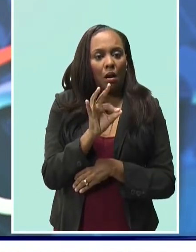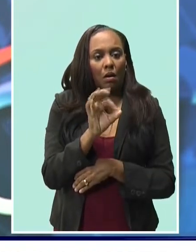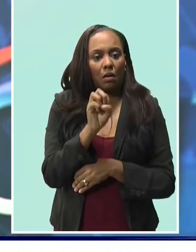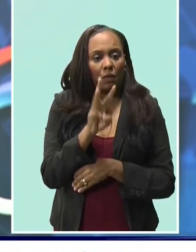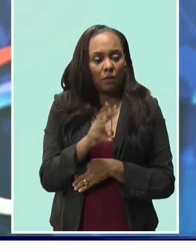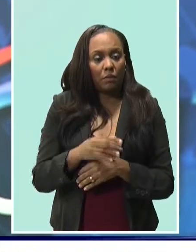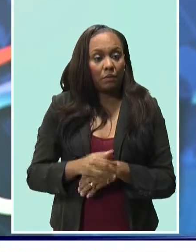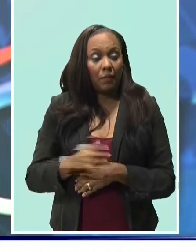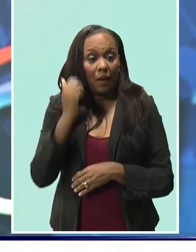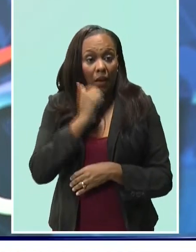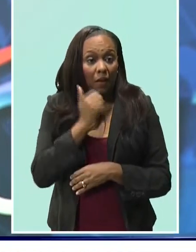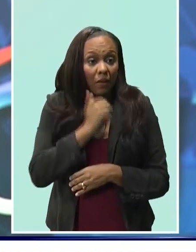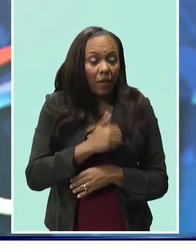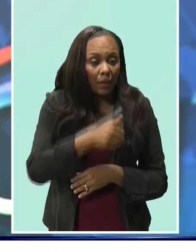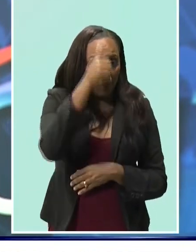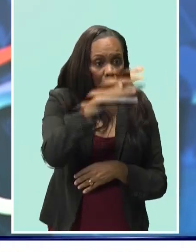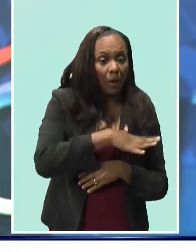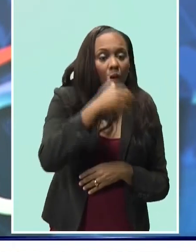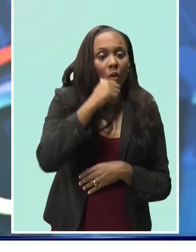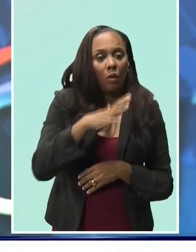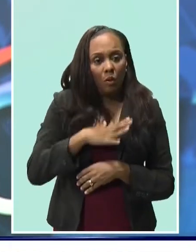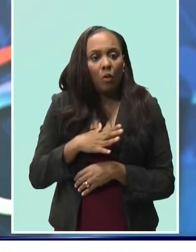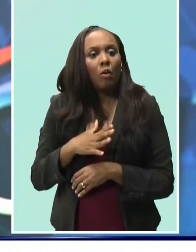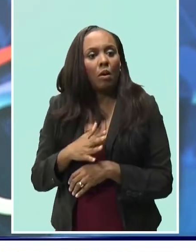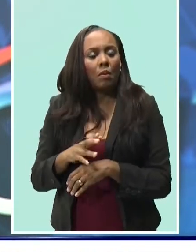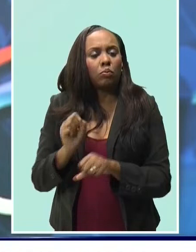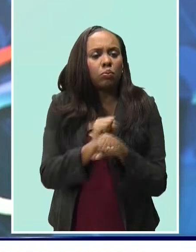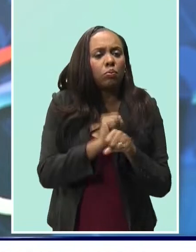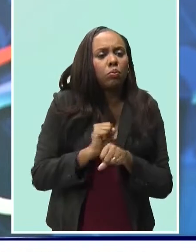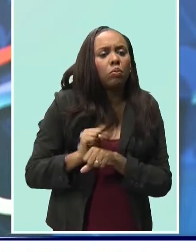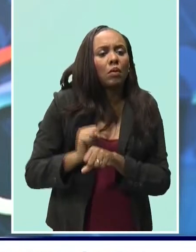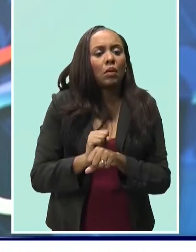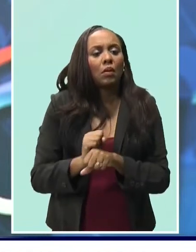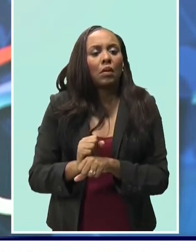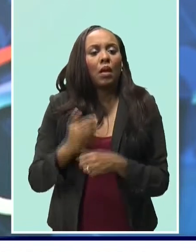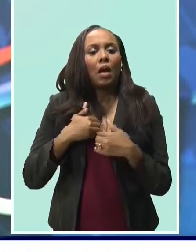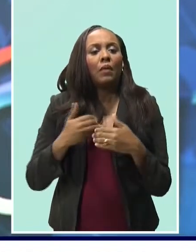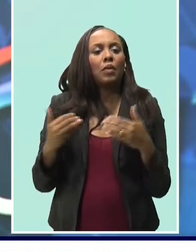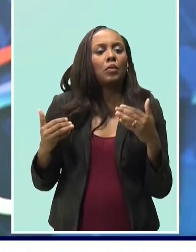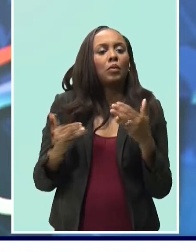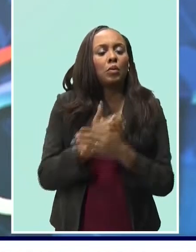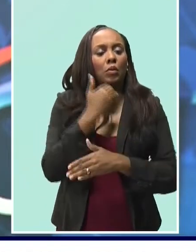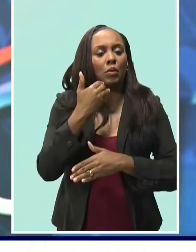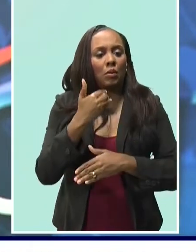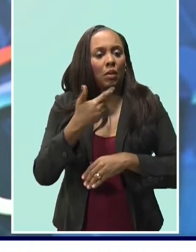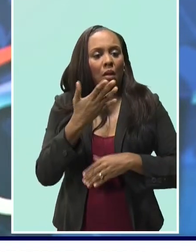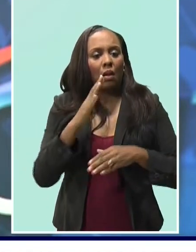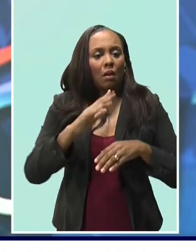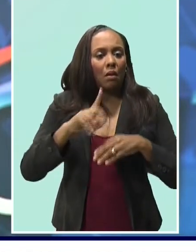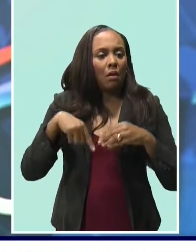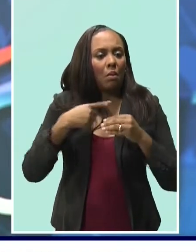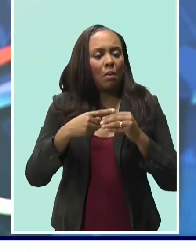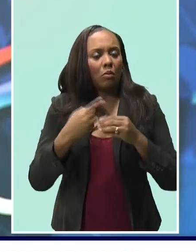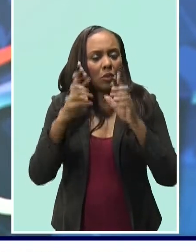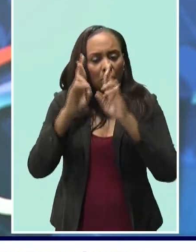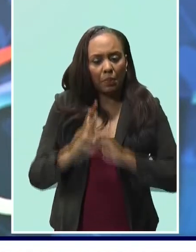sacrifice to ensure the country keeps running. We salute these Barbadians with our new CBC Newsnight series, On the Frontline.